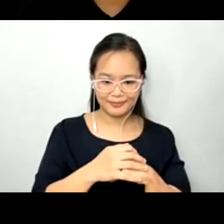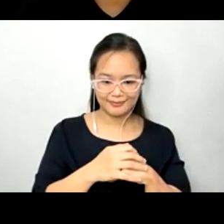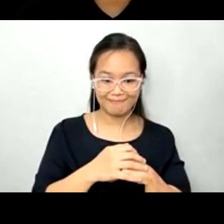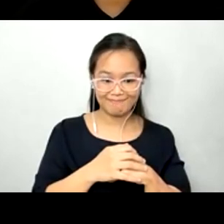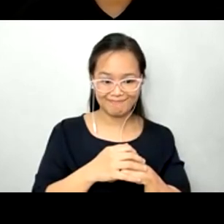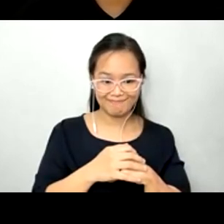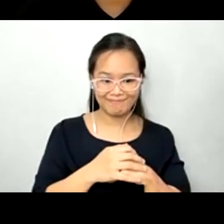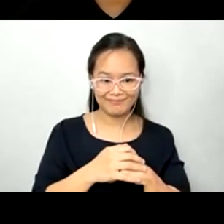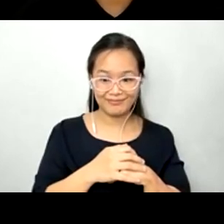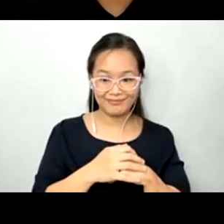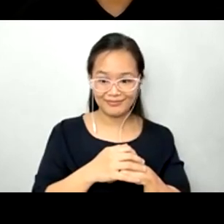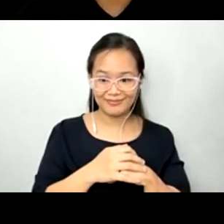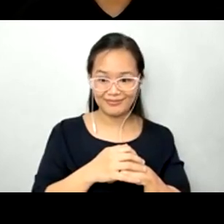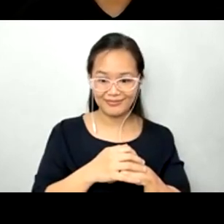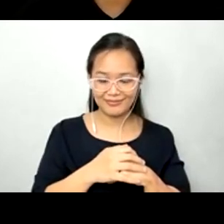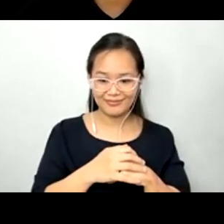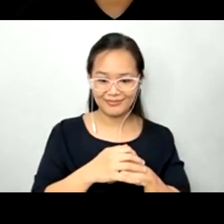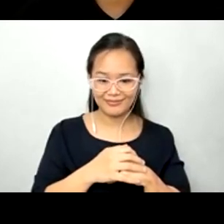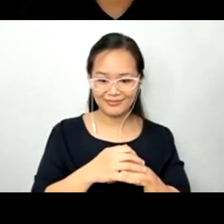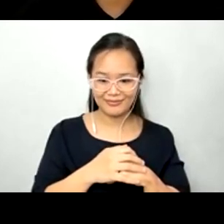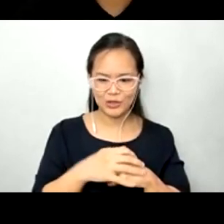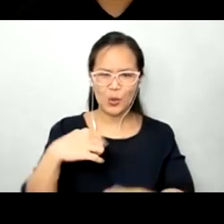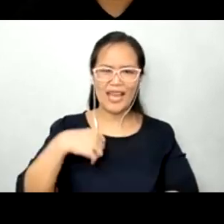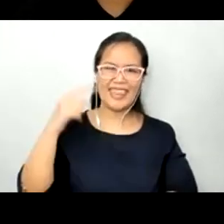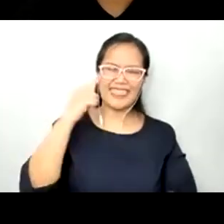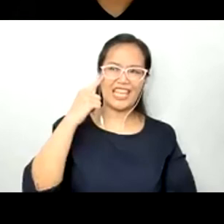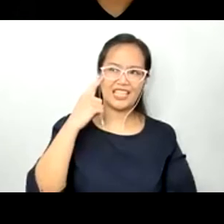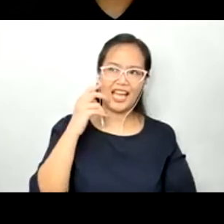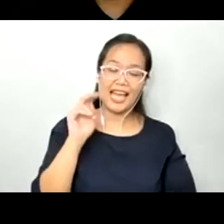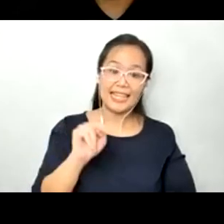To me, I think what is... kailangan mong isipin,